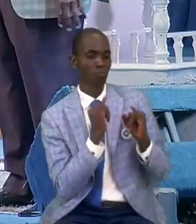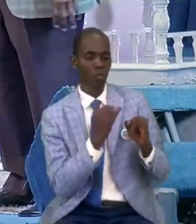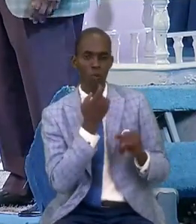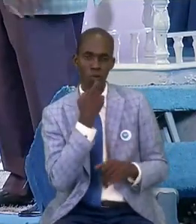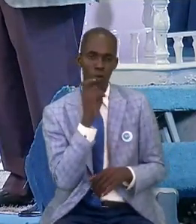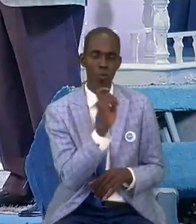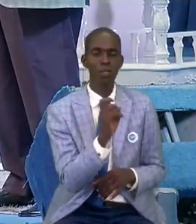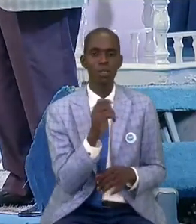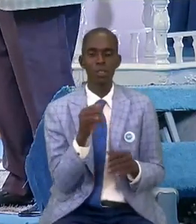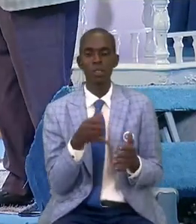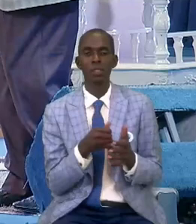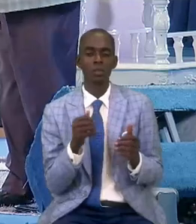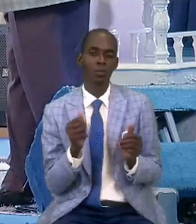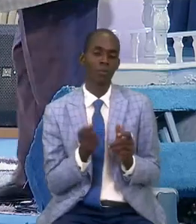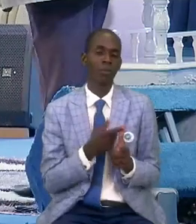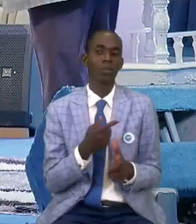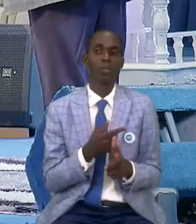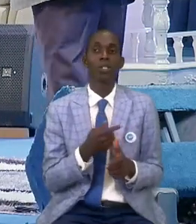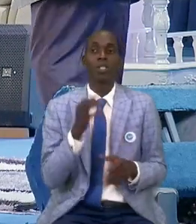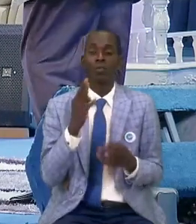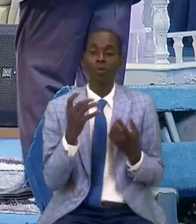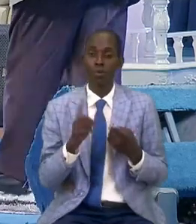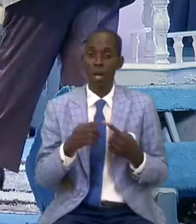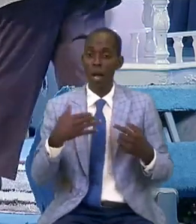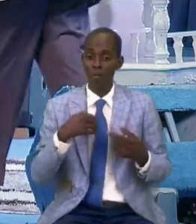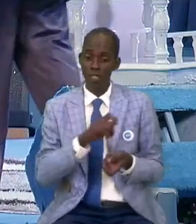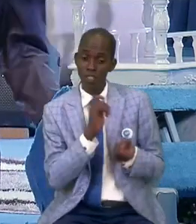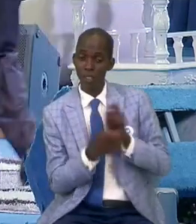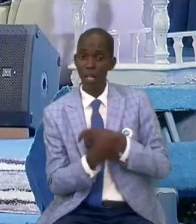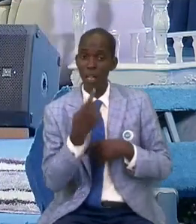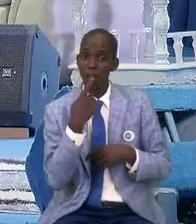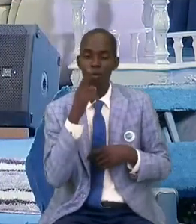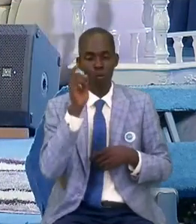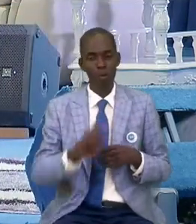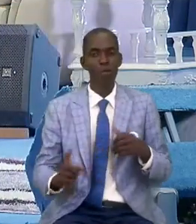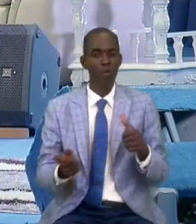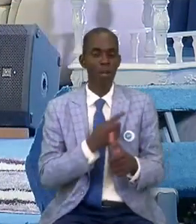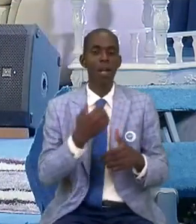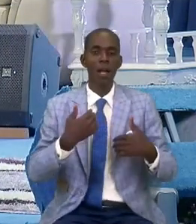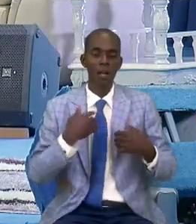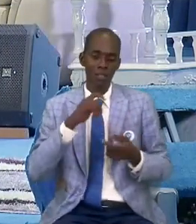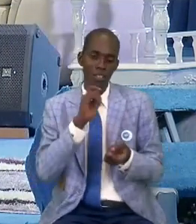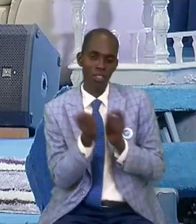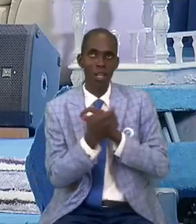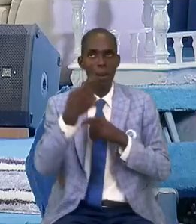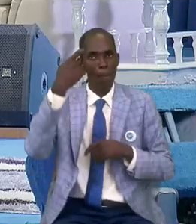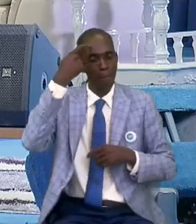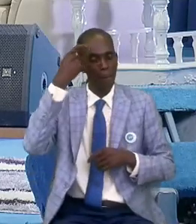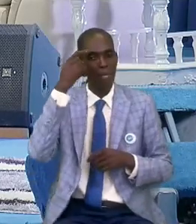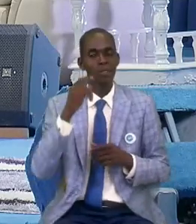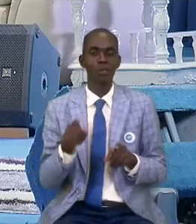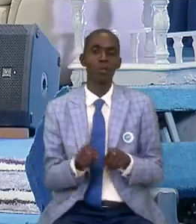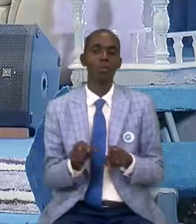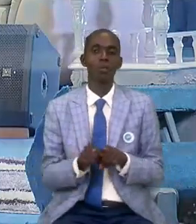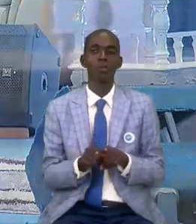transformed brain, transformed mind. And it says out of the heart are the issues of life. It's not just